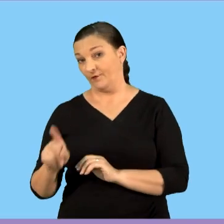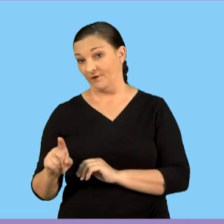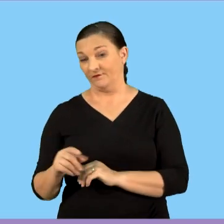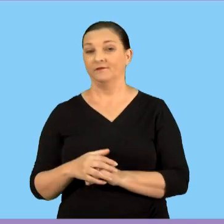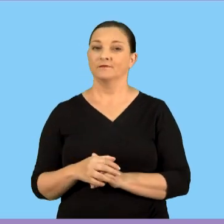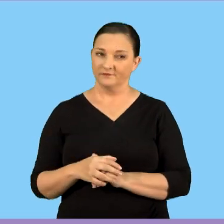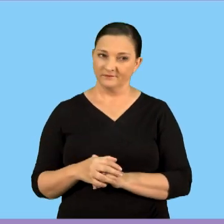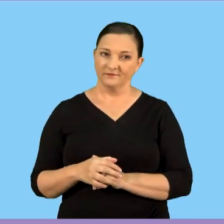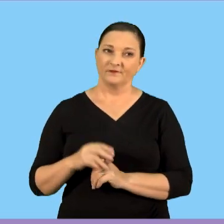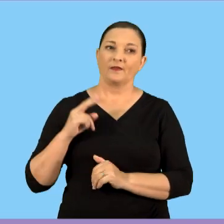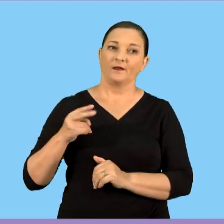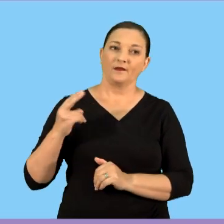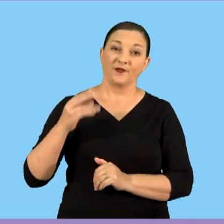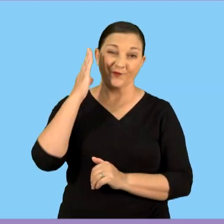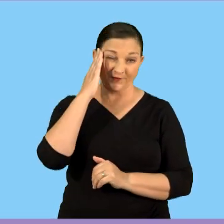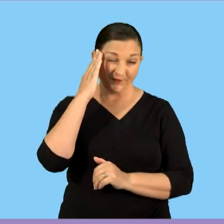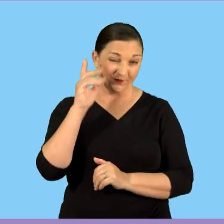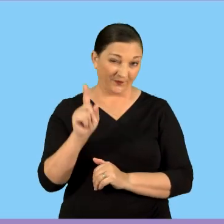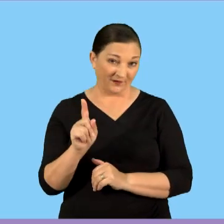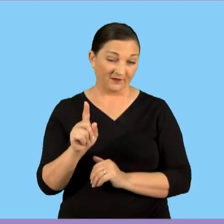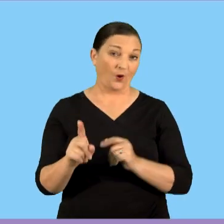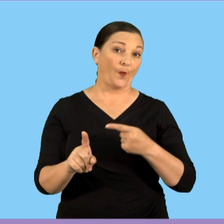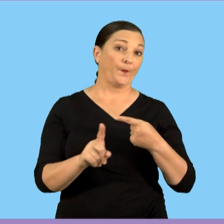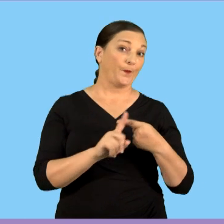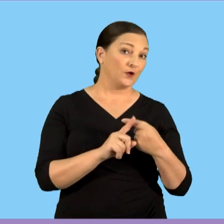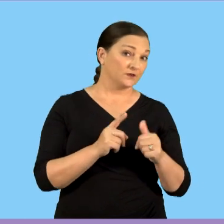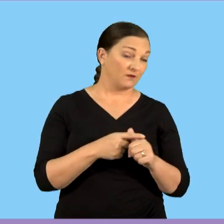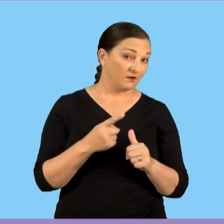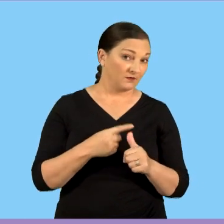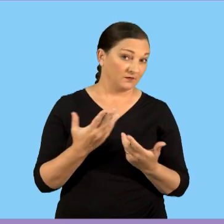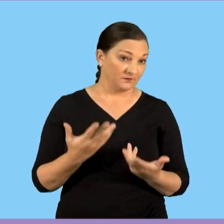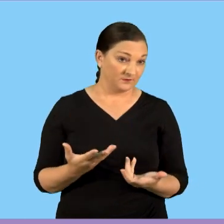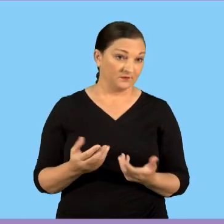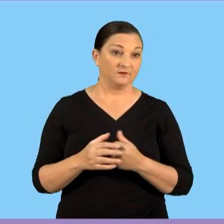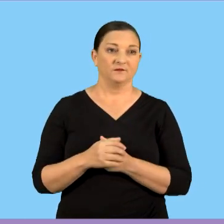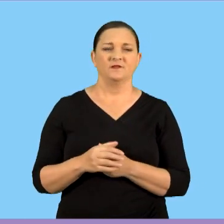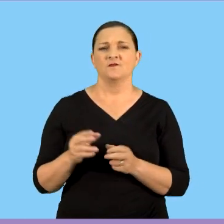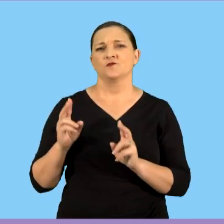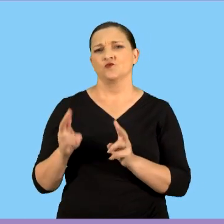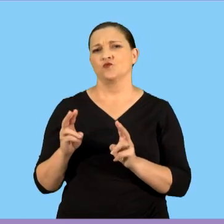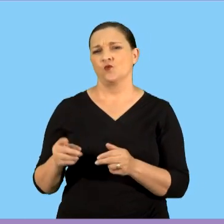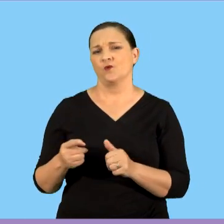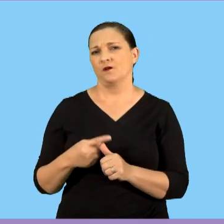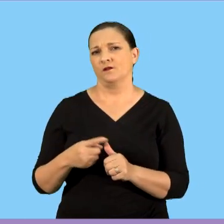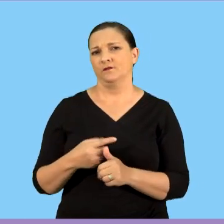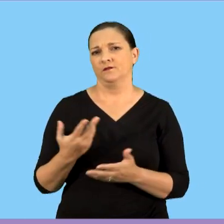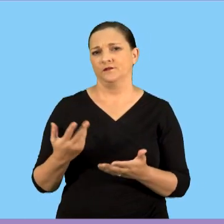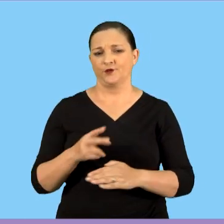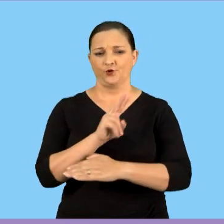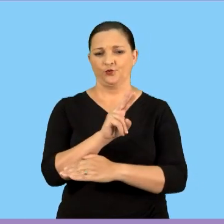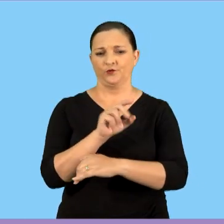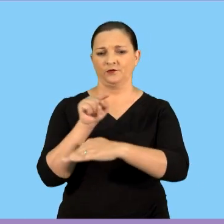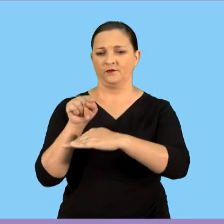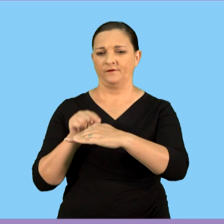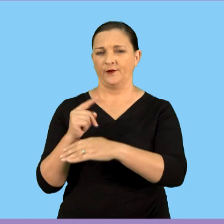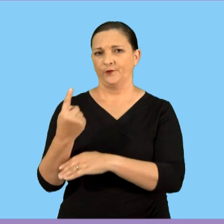by a negative 1, again, if we know that our answer is going to be positive, and we just take those natural numbers, that